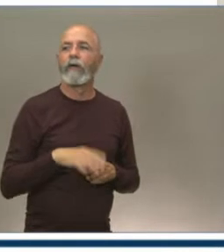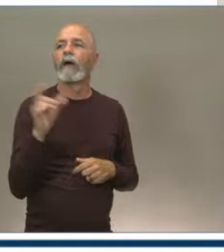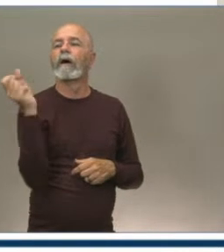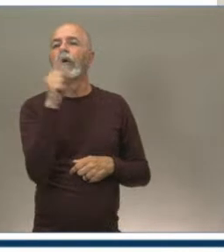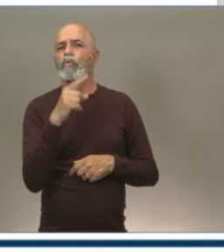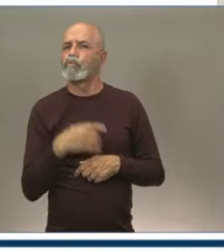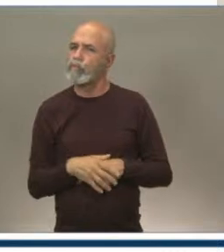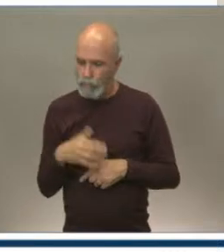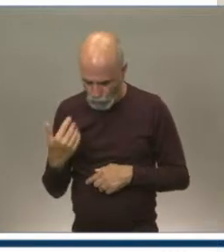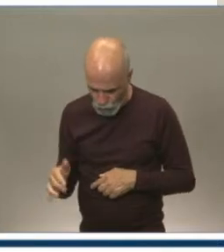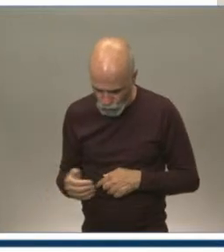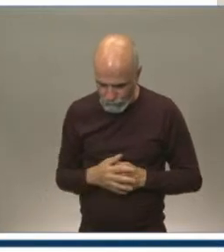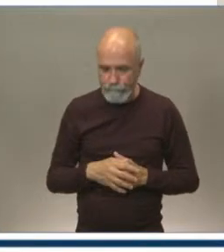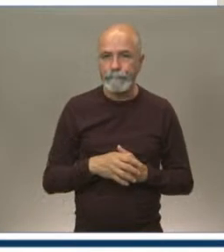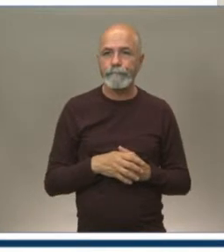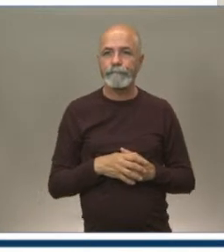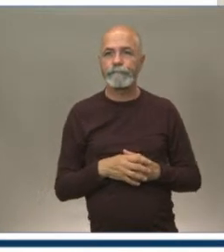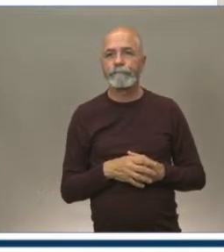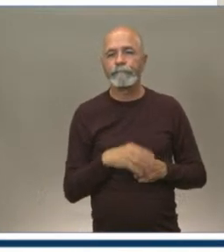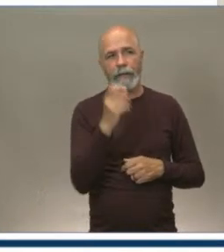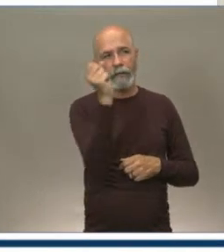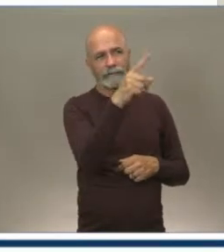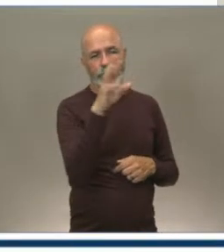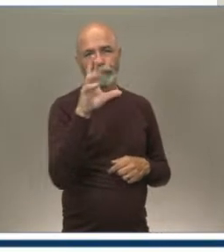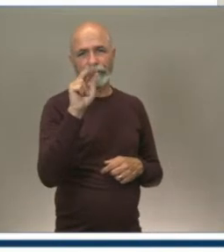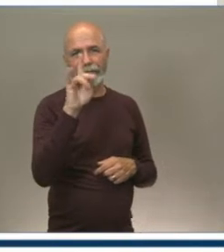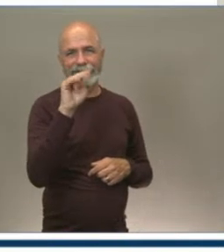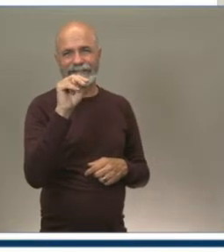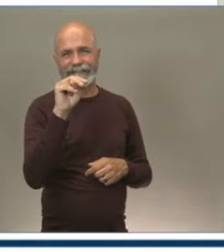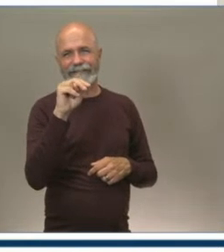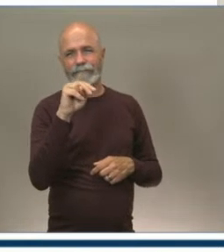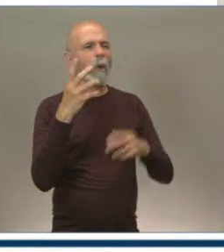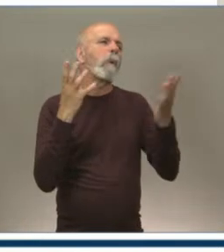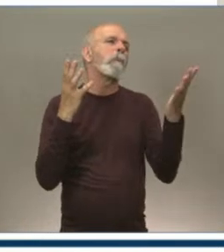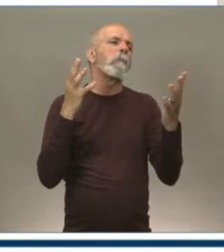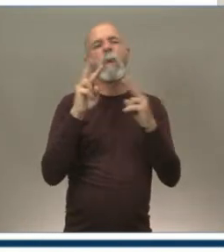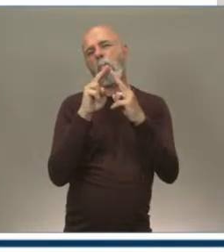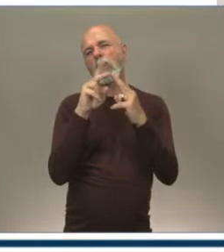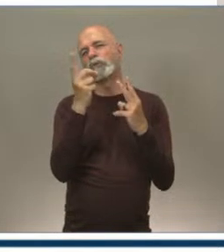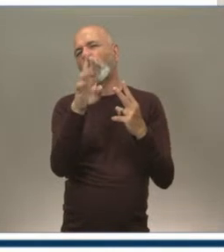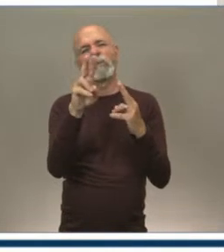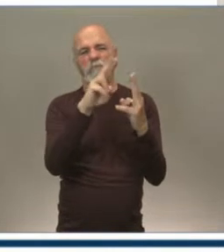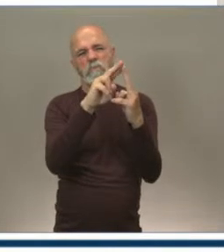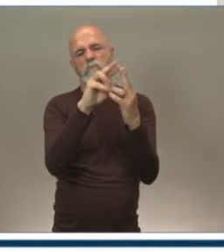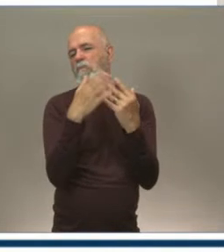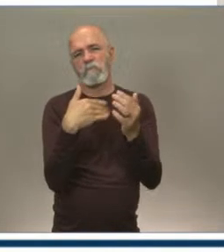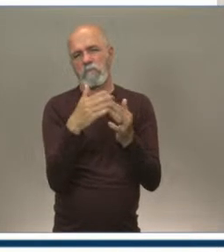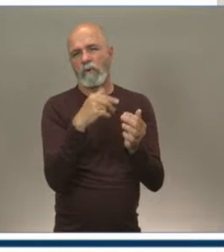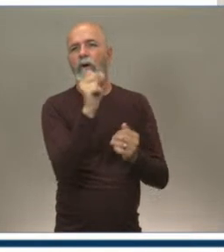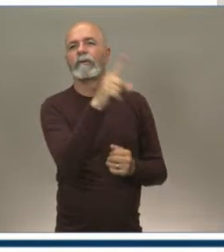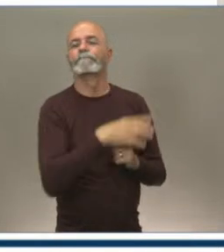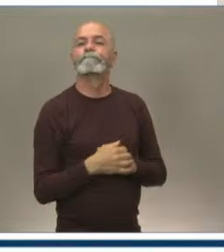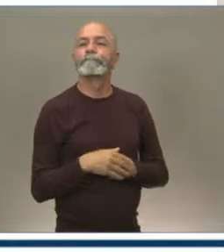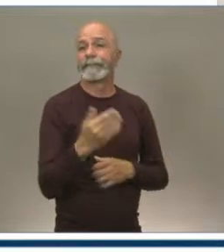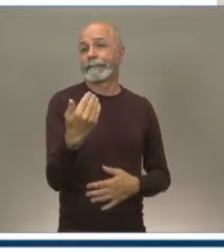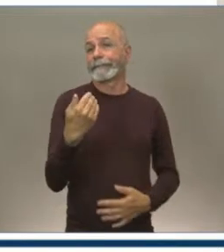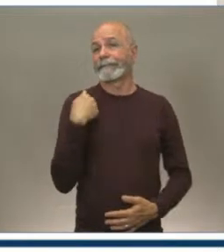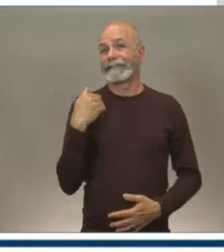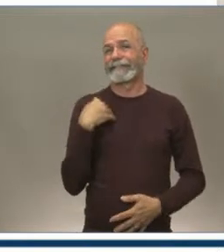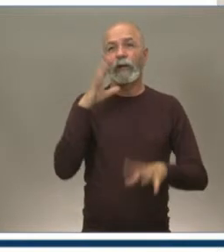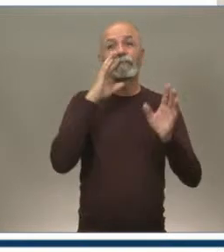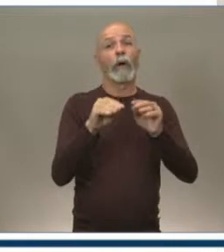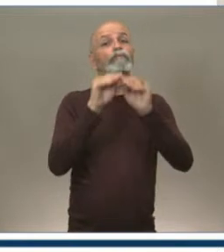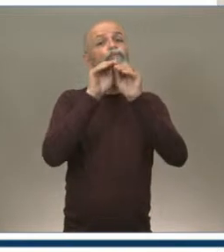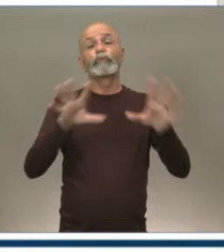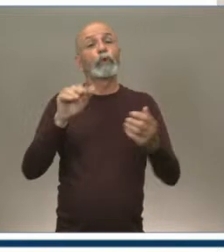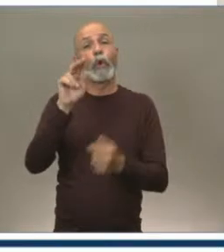And this one's for the Premier and perhaps Dr. Strang. A news release went out just moments ago from your office, Premier,